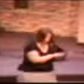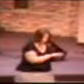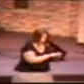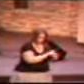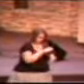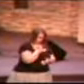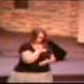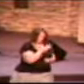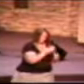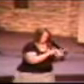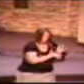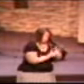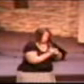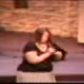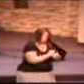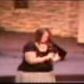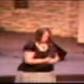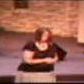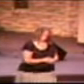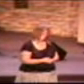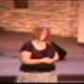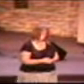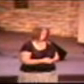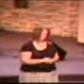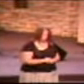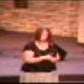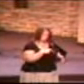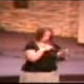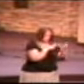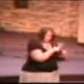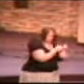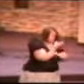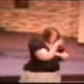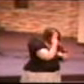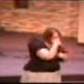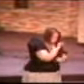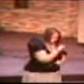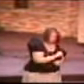confession that Jesus made and they killed him for it